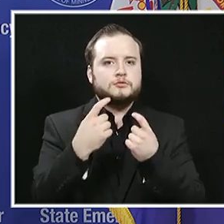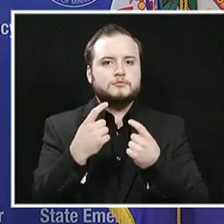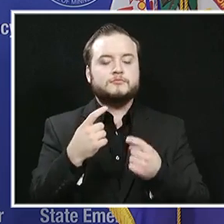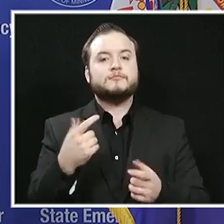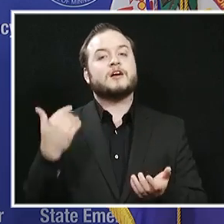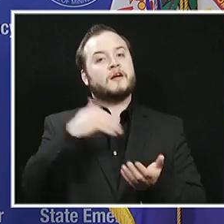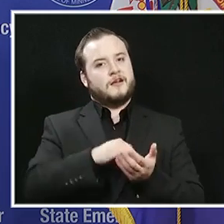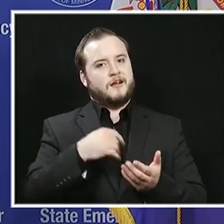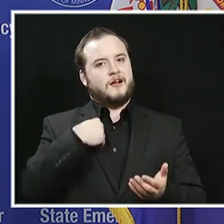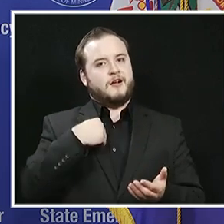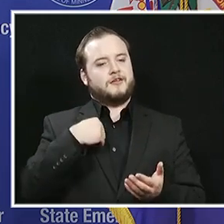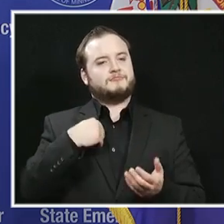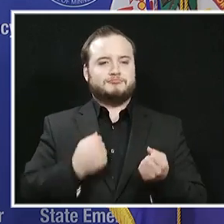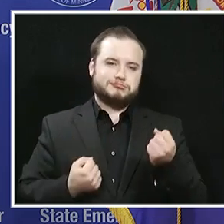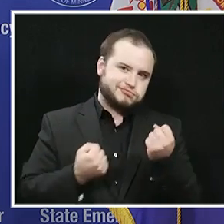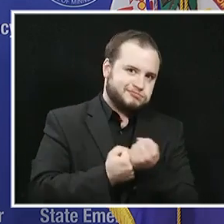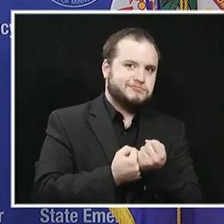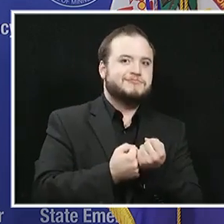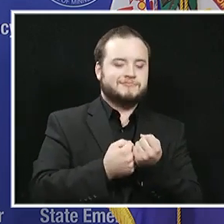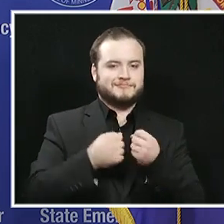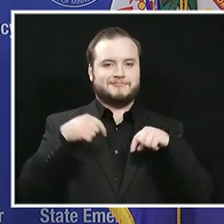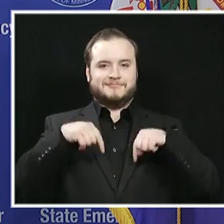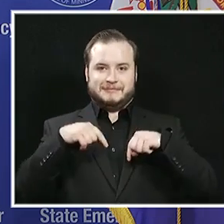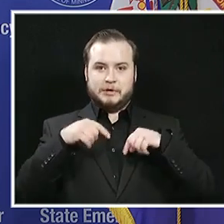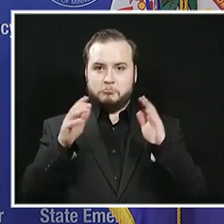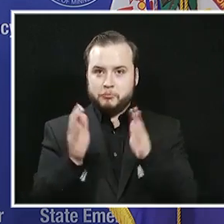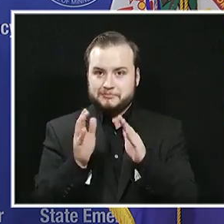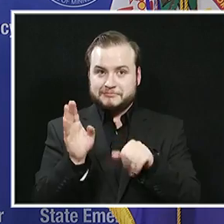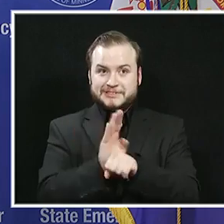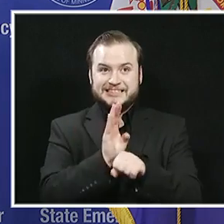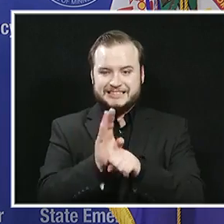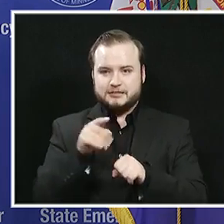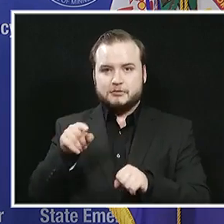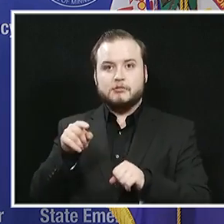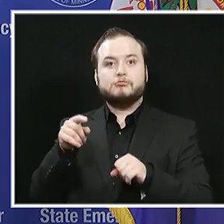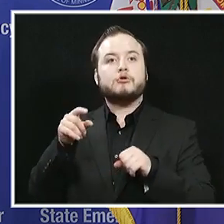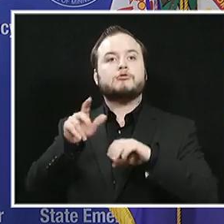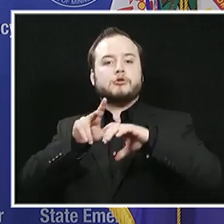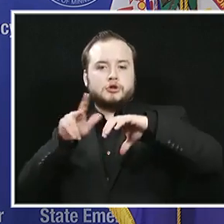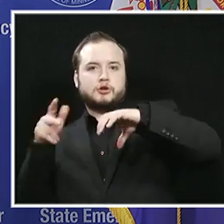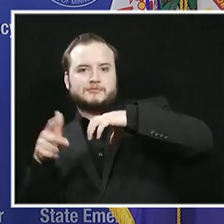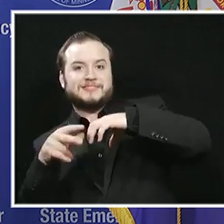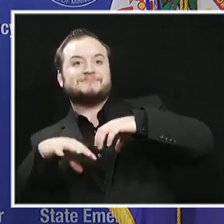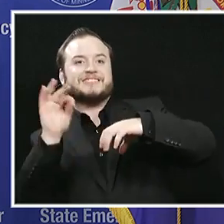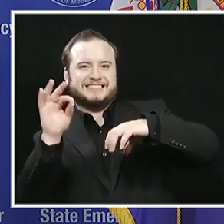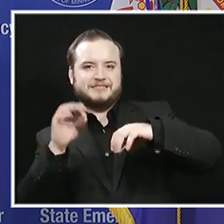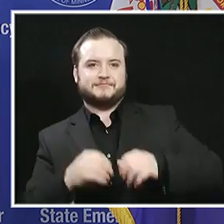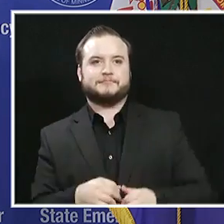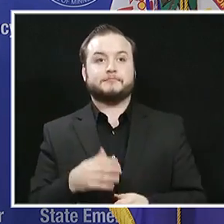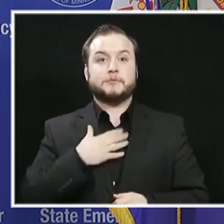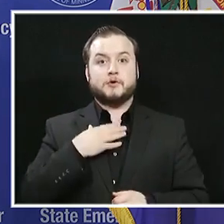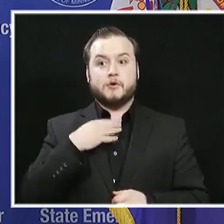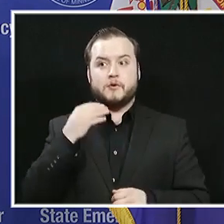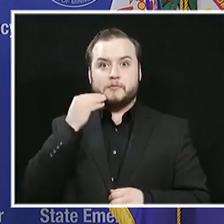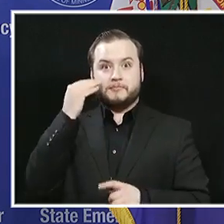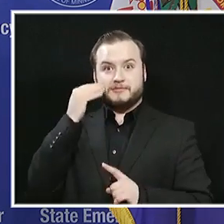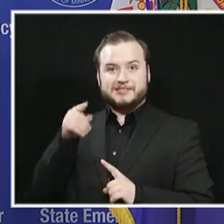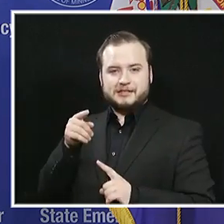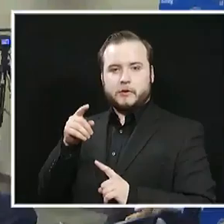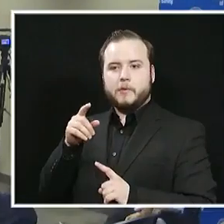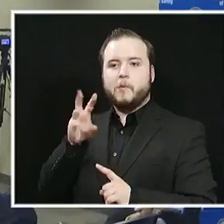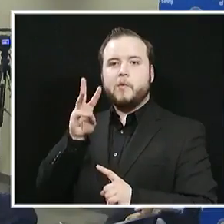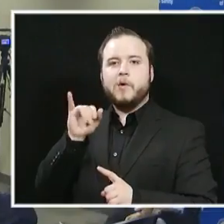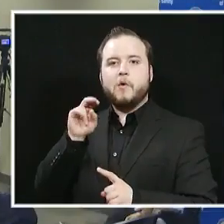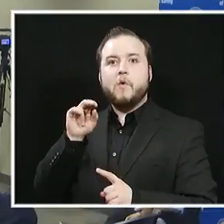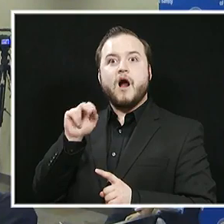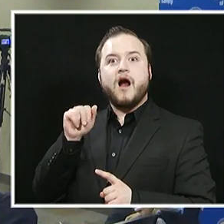via curbside, from Thief River Falls to Austin to my hometown of Winona, you know, thank you for this action. It is meaningful. Thank you, Bruce.